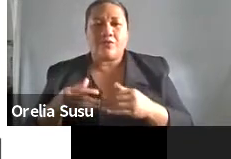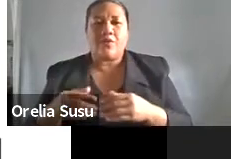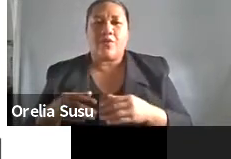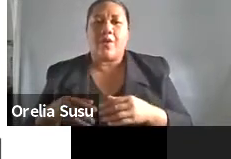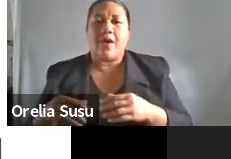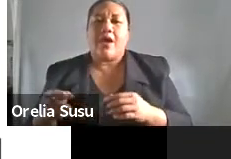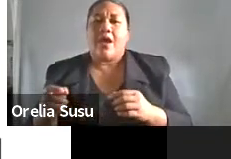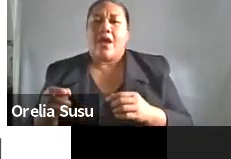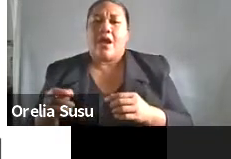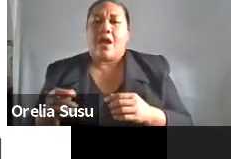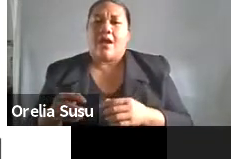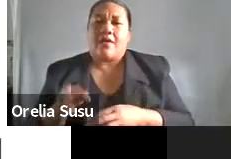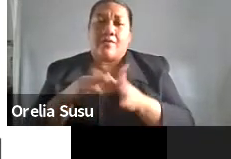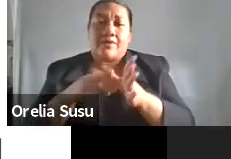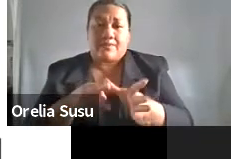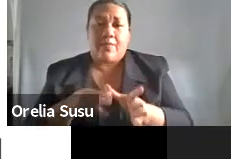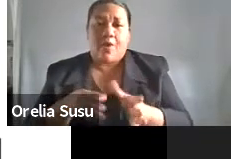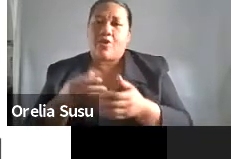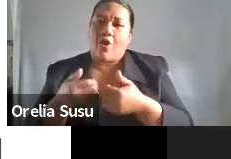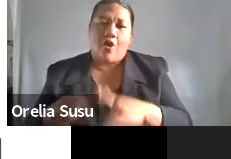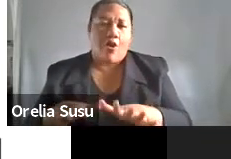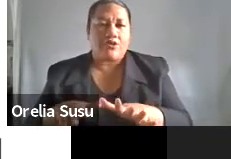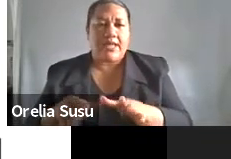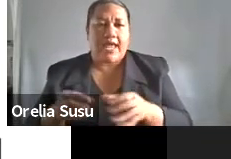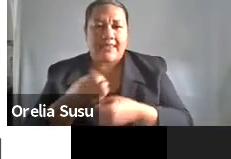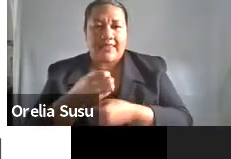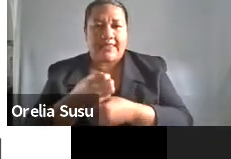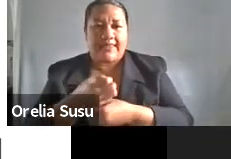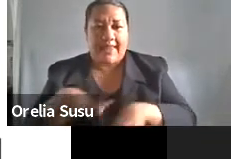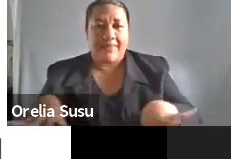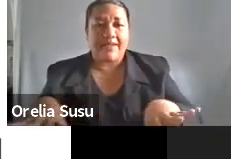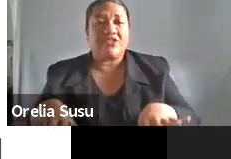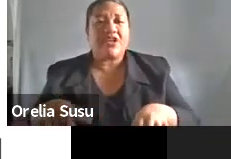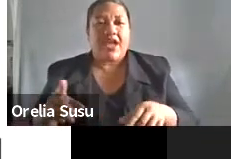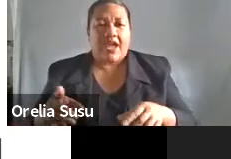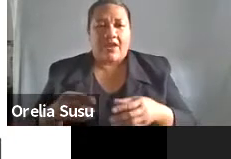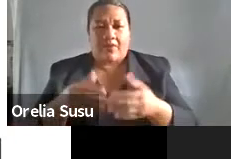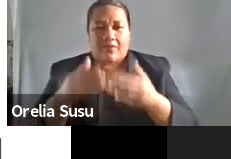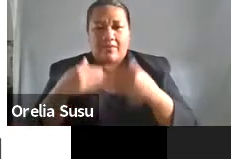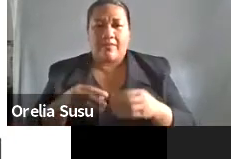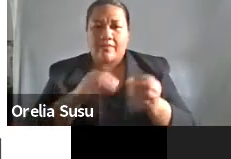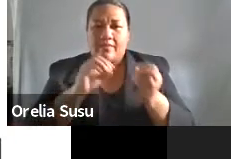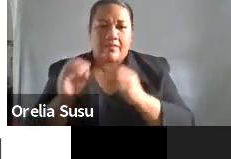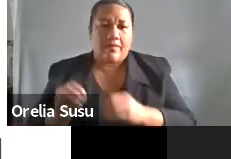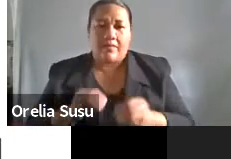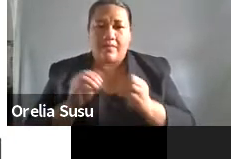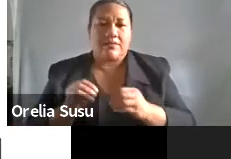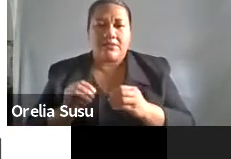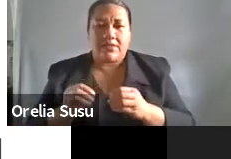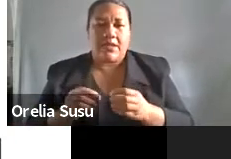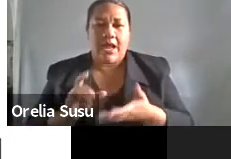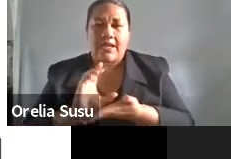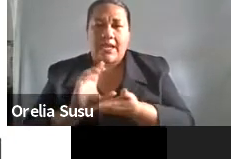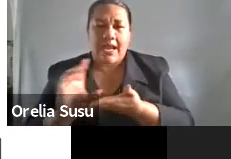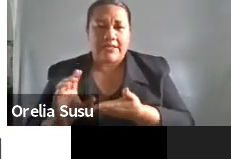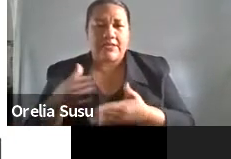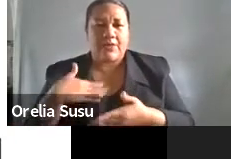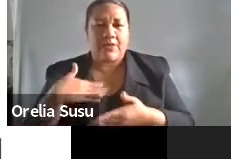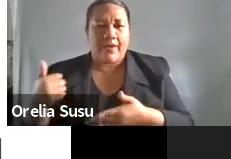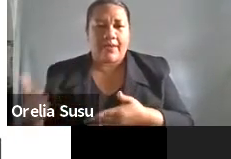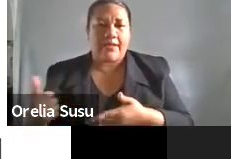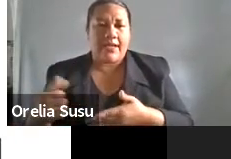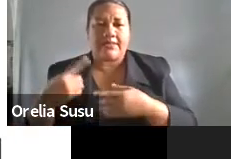as much as we're pushing for policy, influencing policy, we're also doing the material work. We always are trying to respond